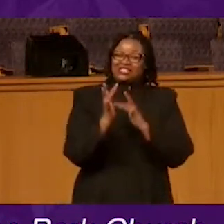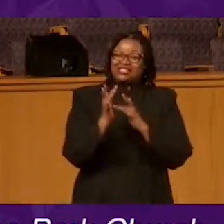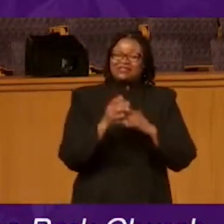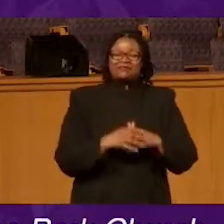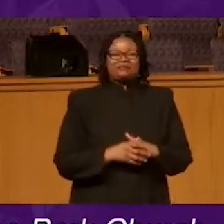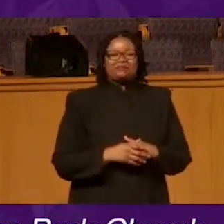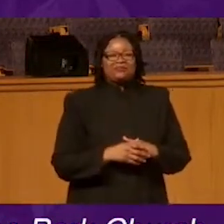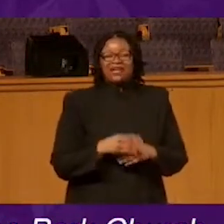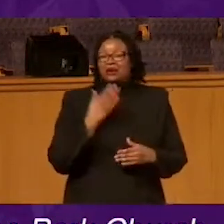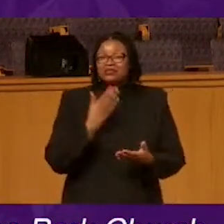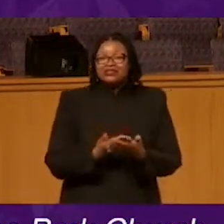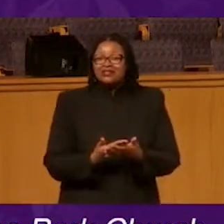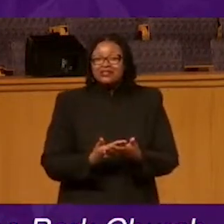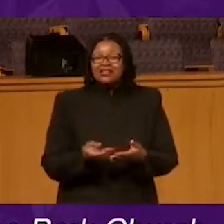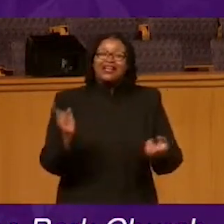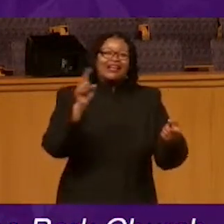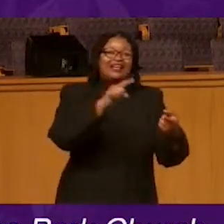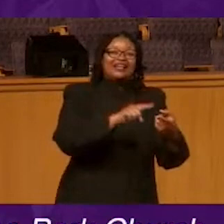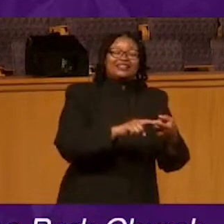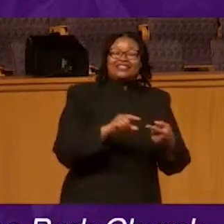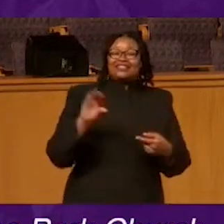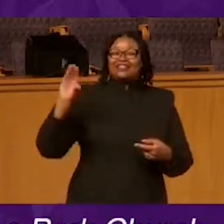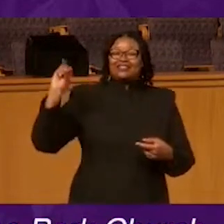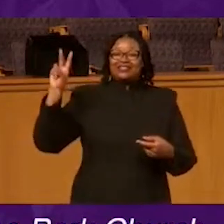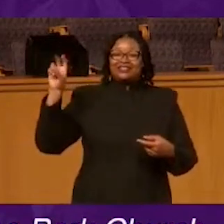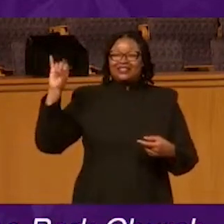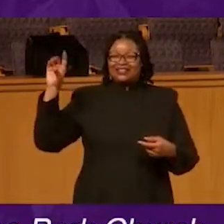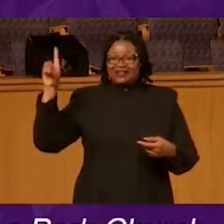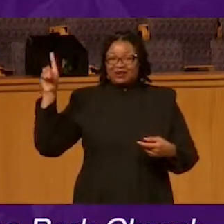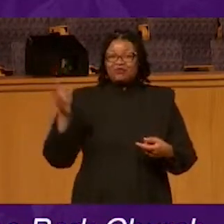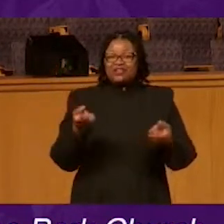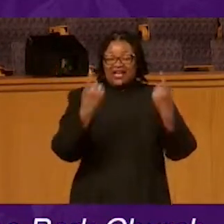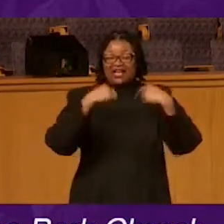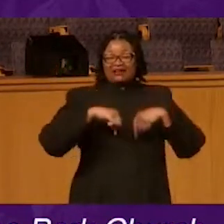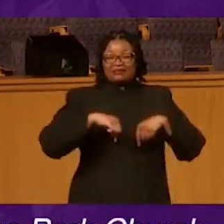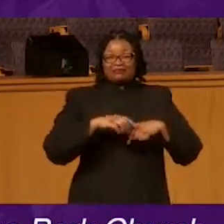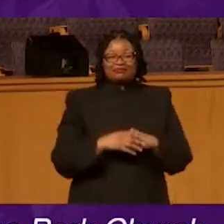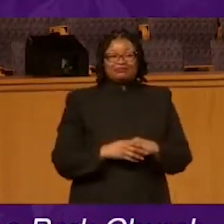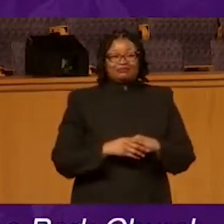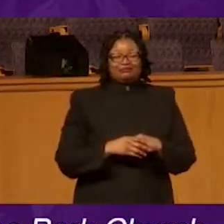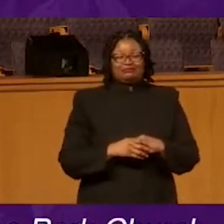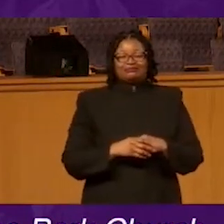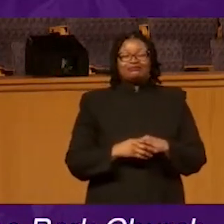And that was cool until COVID came. COVID shut down every mini